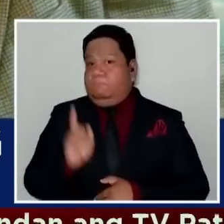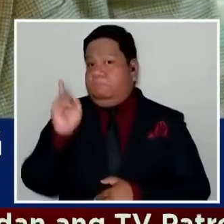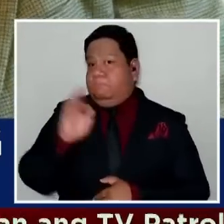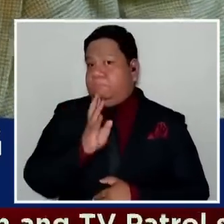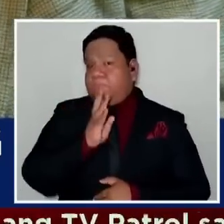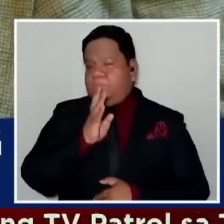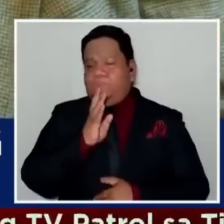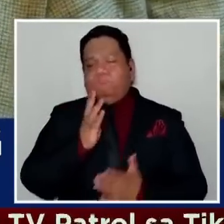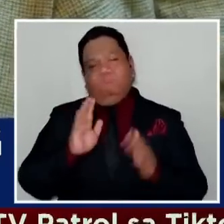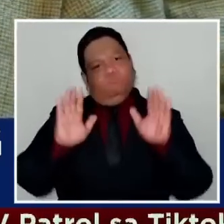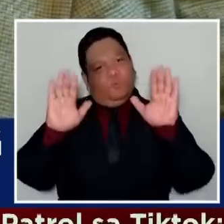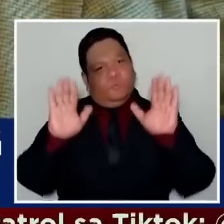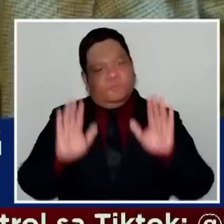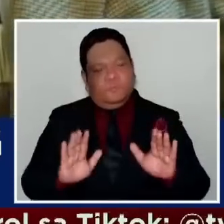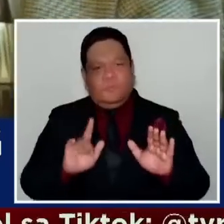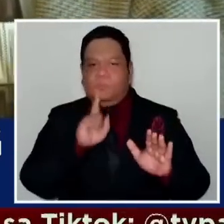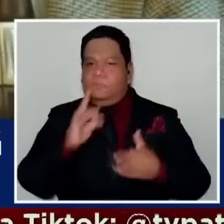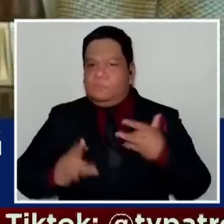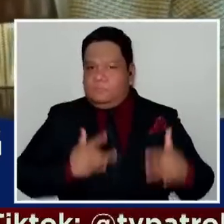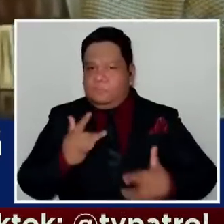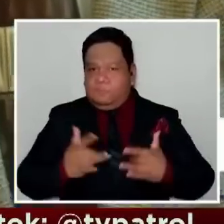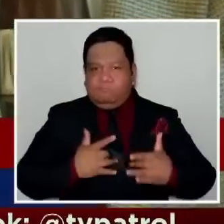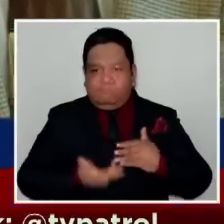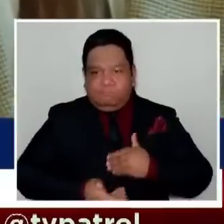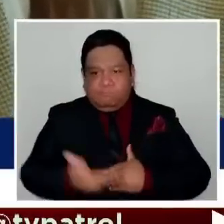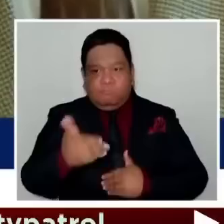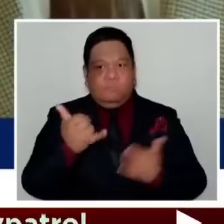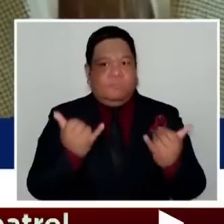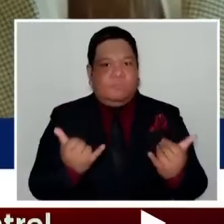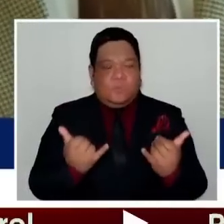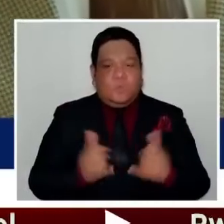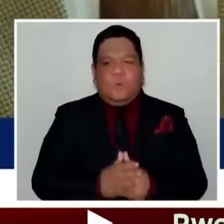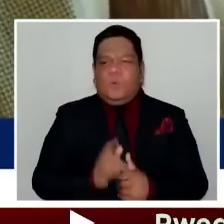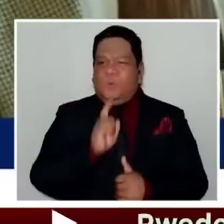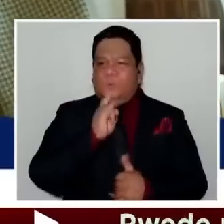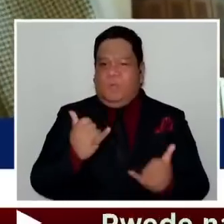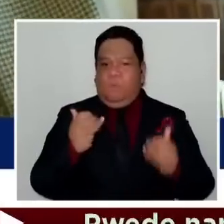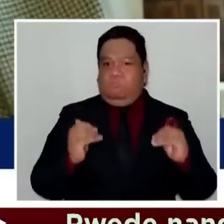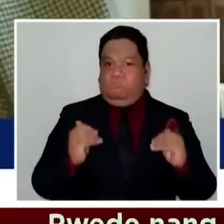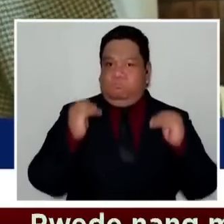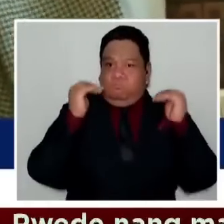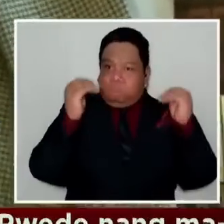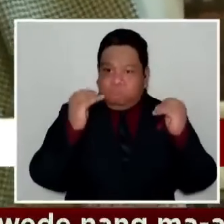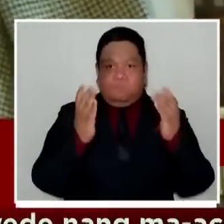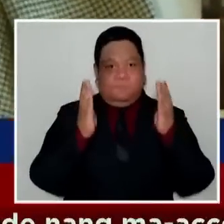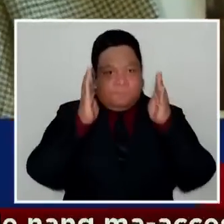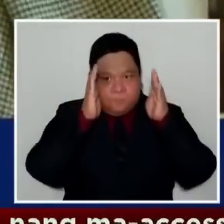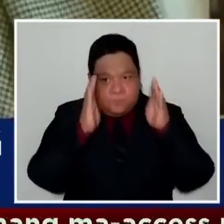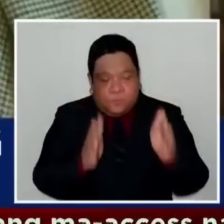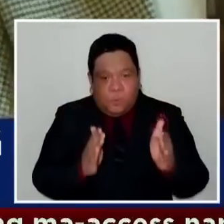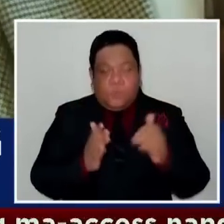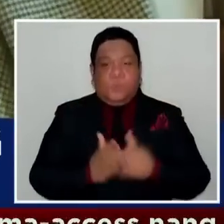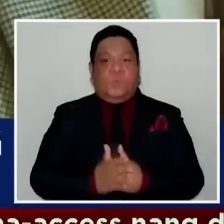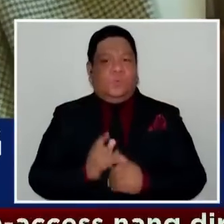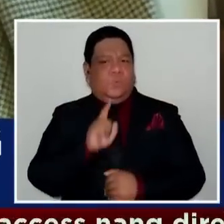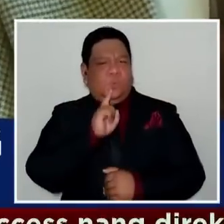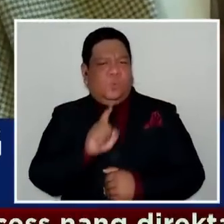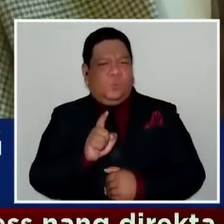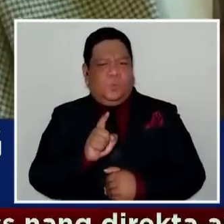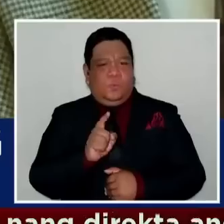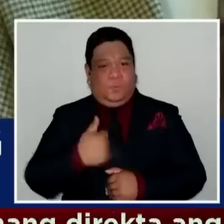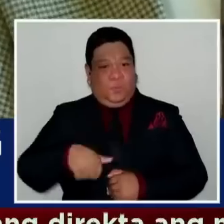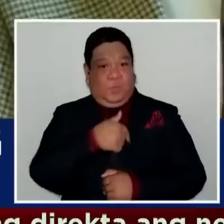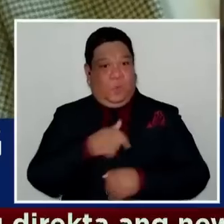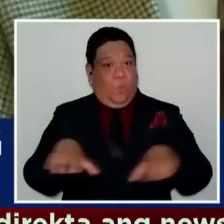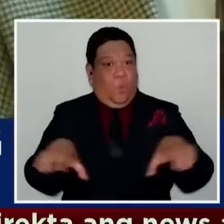invited to this event, especially at this high level of attention. Our employee, we have 30,000